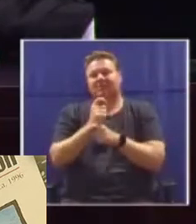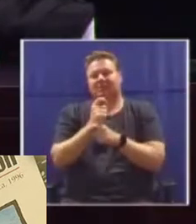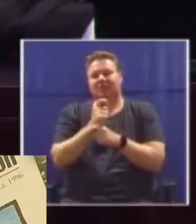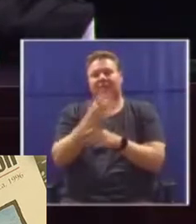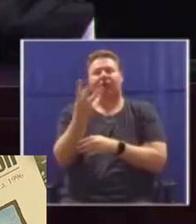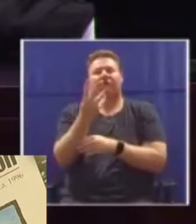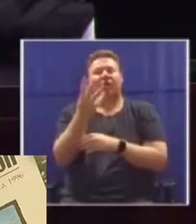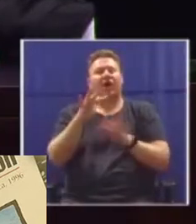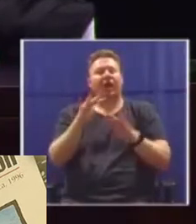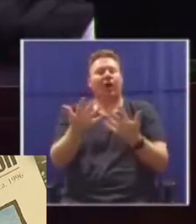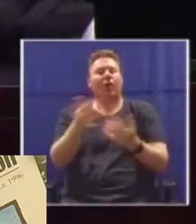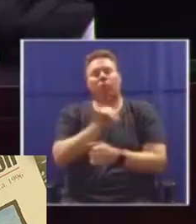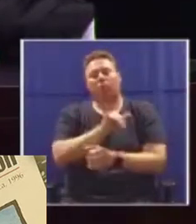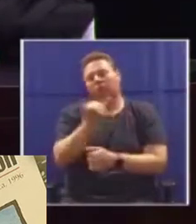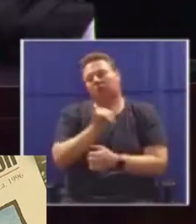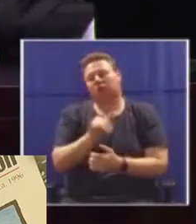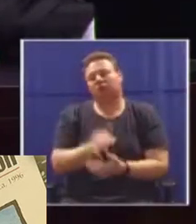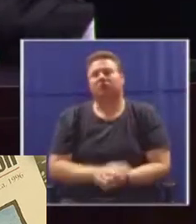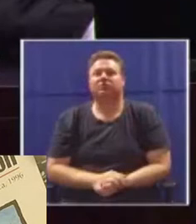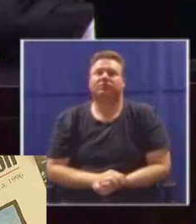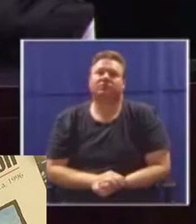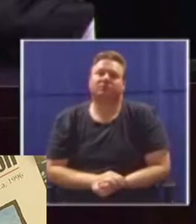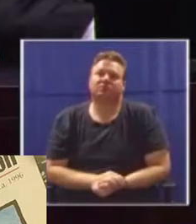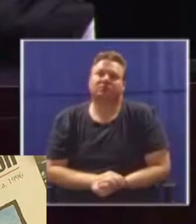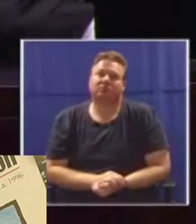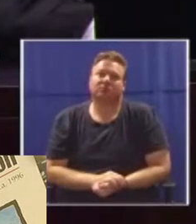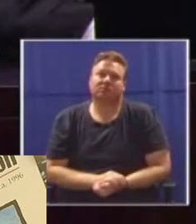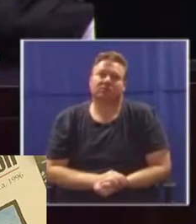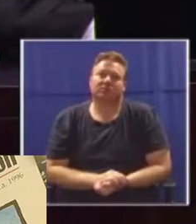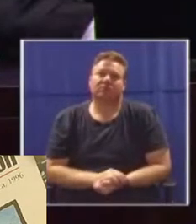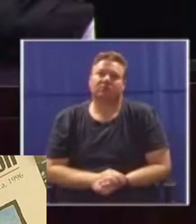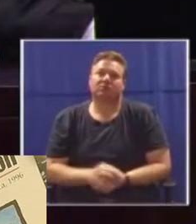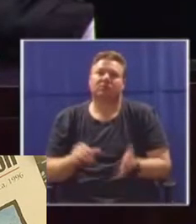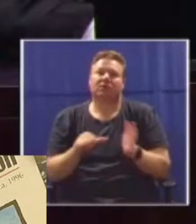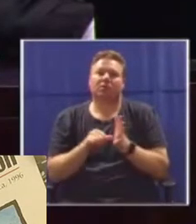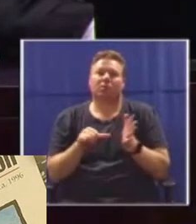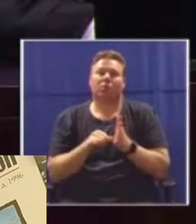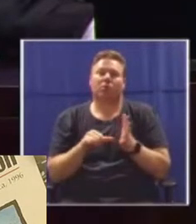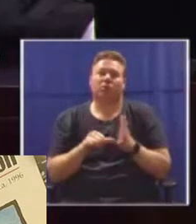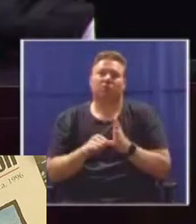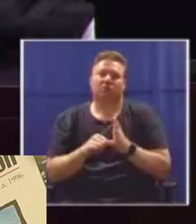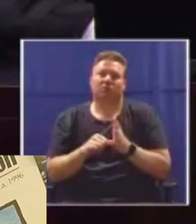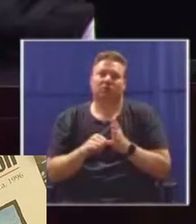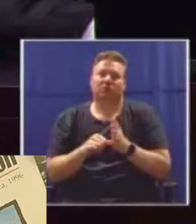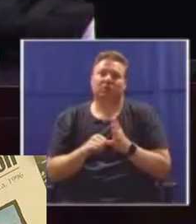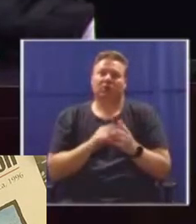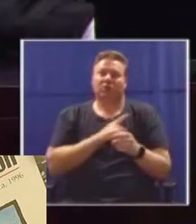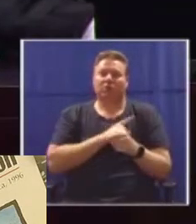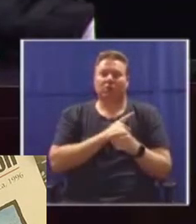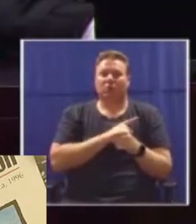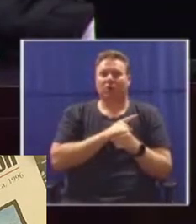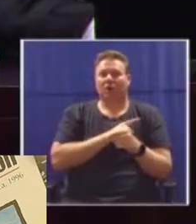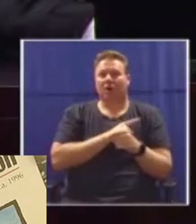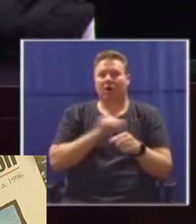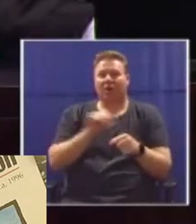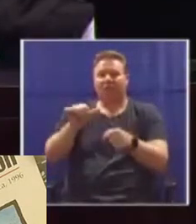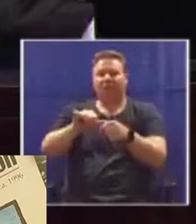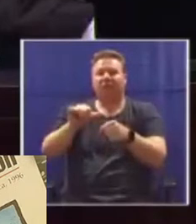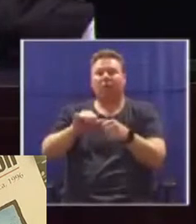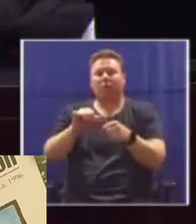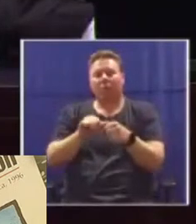abatement of ships. This is important as the fuel specification for marine bunkers can